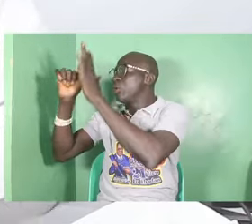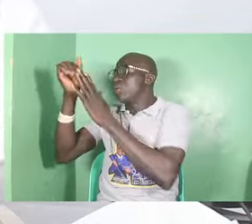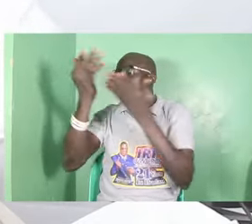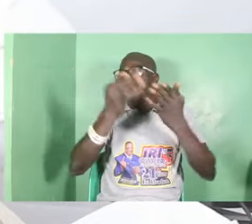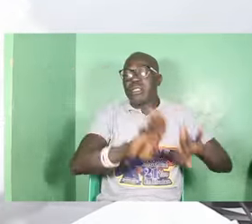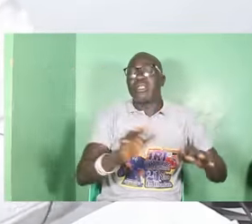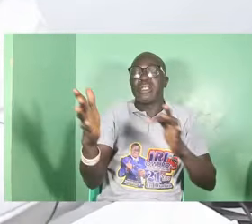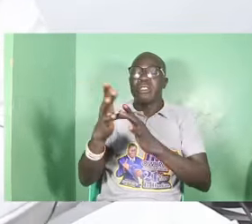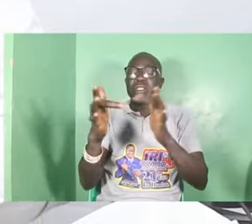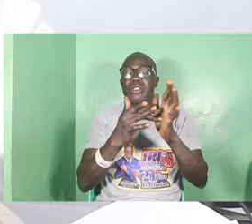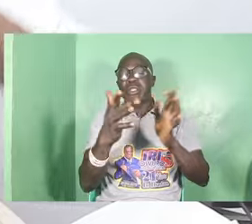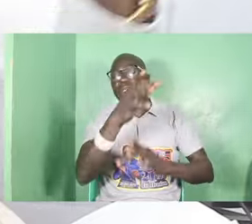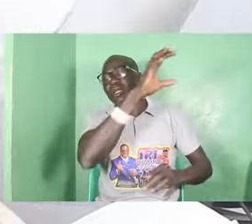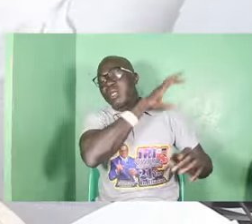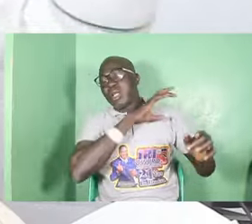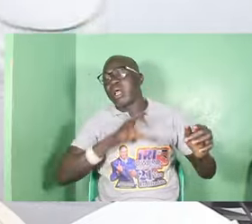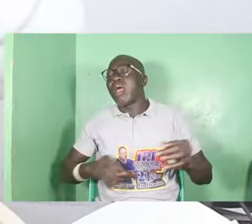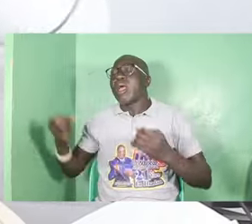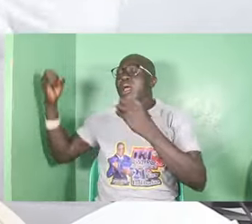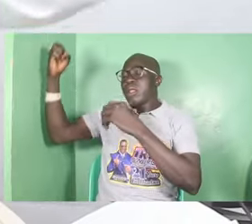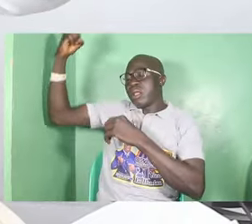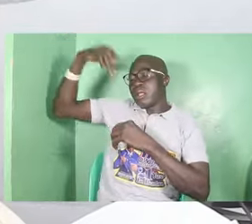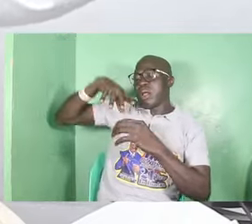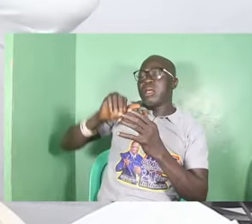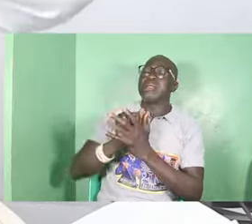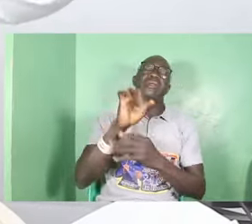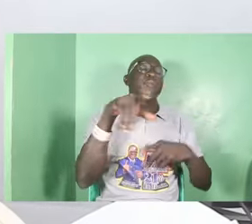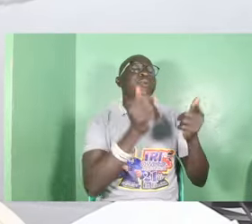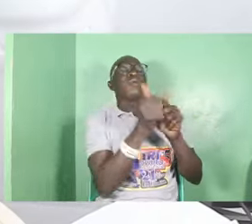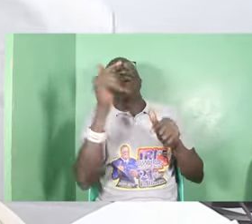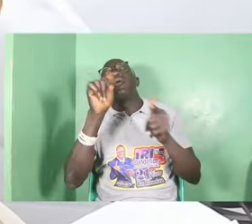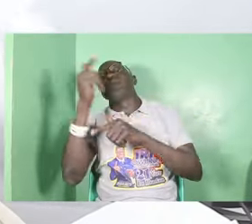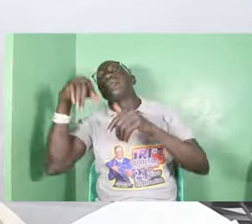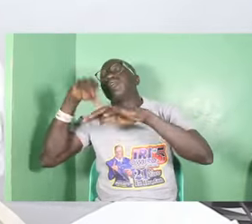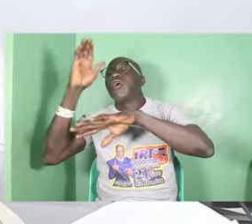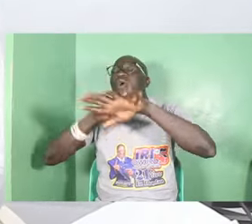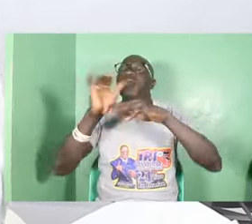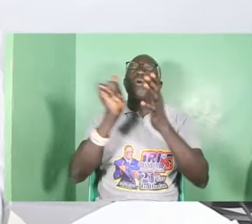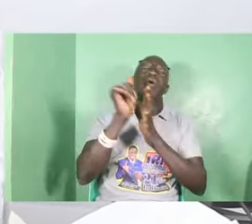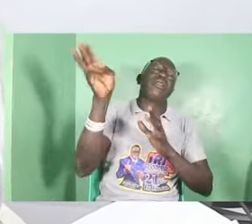Apostle witness the death of our Lord Jesus. Ori ofe pupo si wa lori. And great grace of